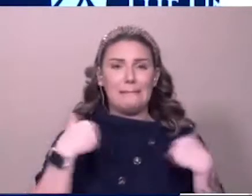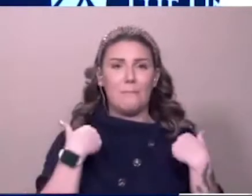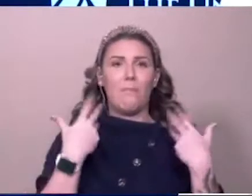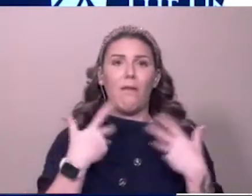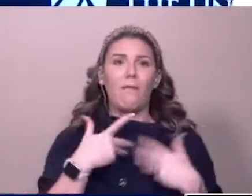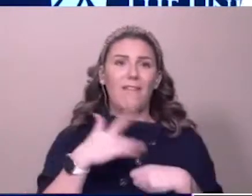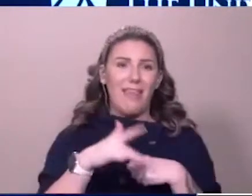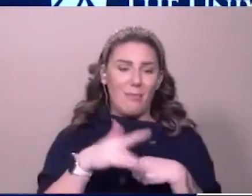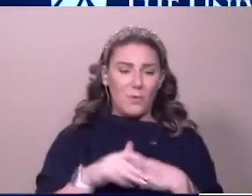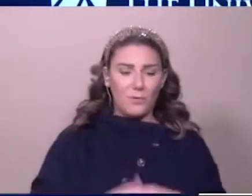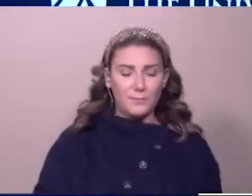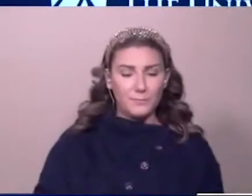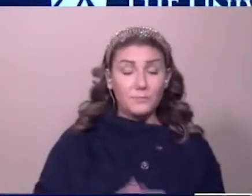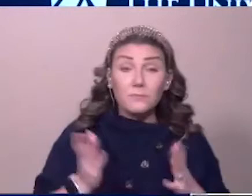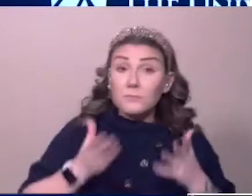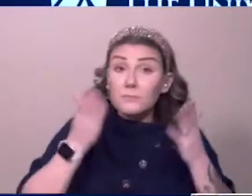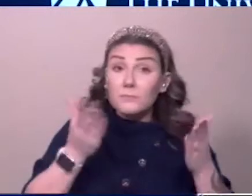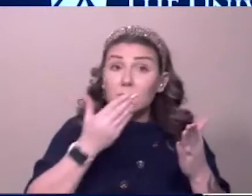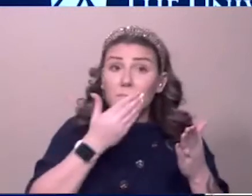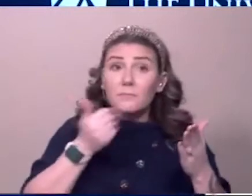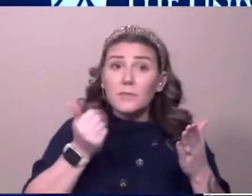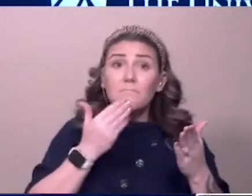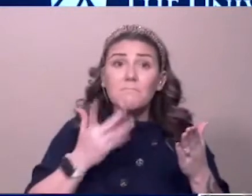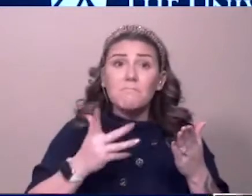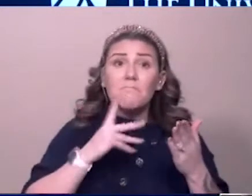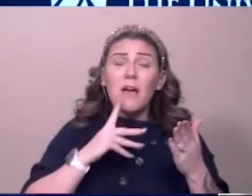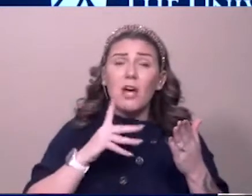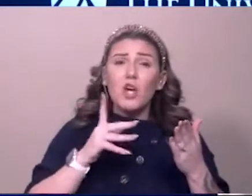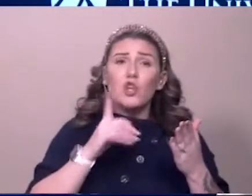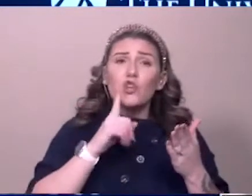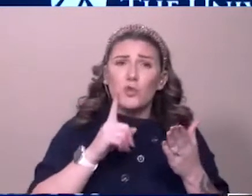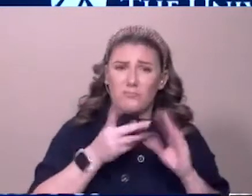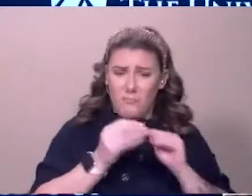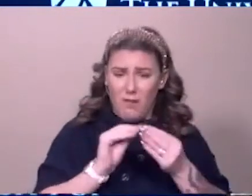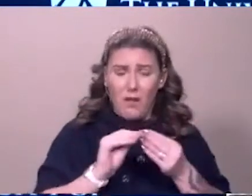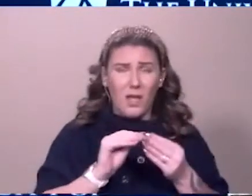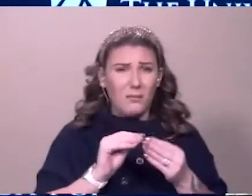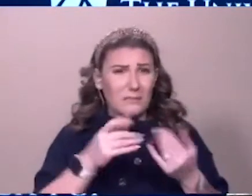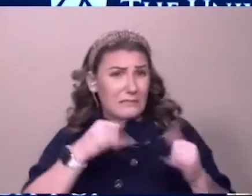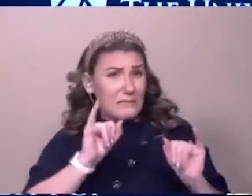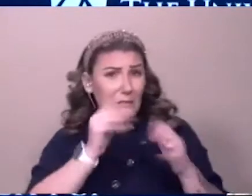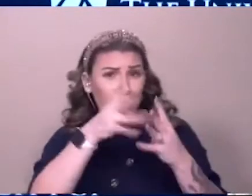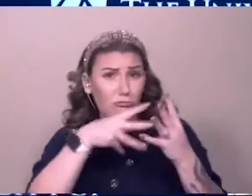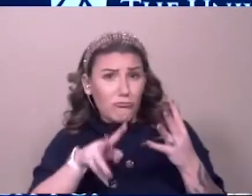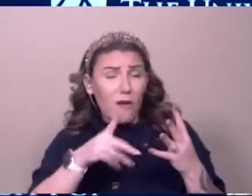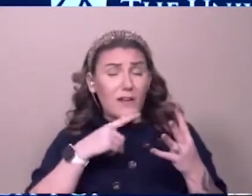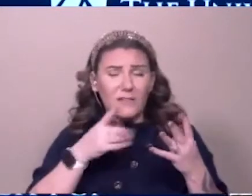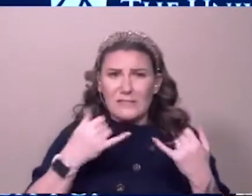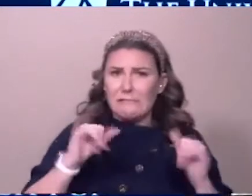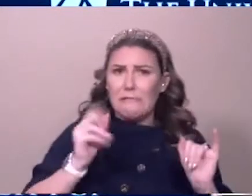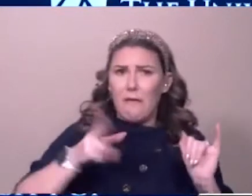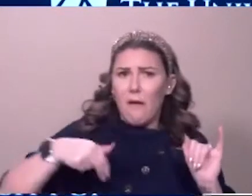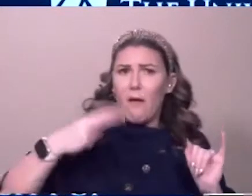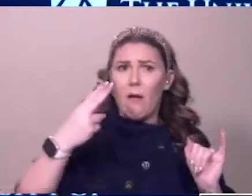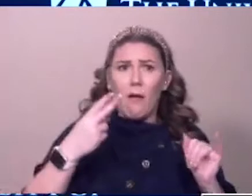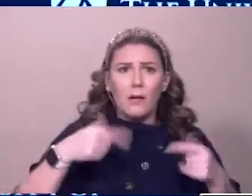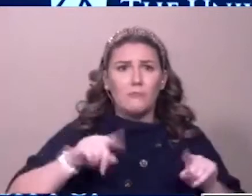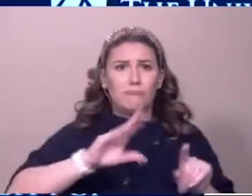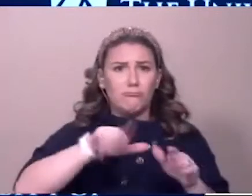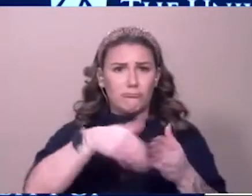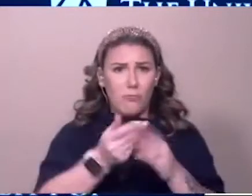that we are having a better trend, although some of those challenges, when I was looking at your graph, they're still at the highest point they've been throughout the pandemic. Is that what your sense